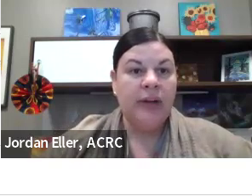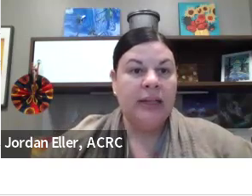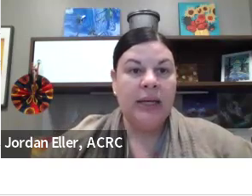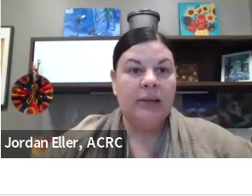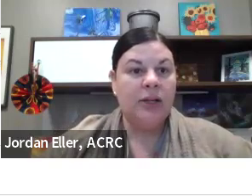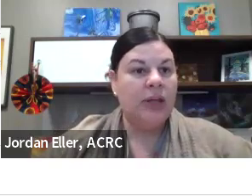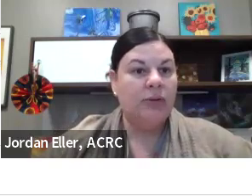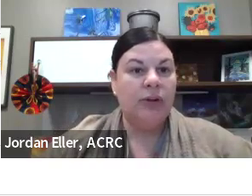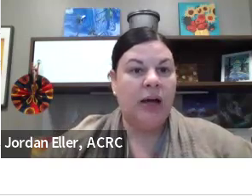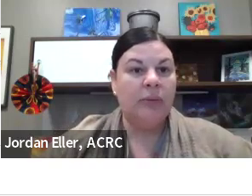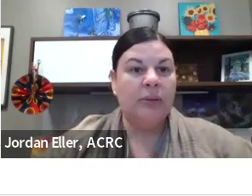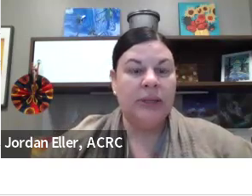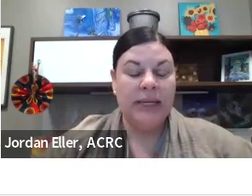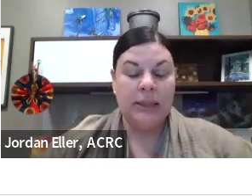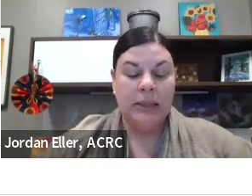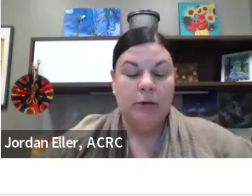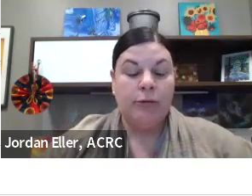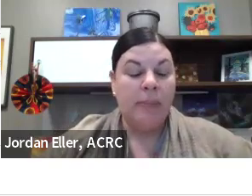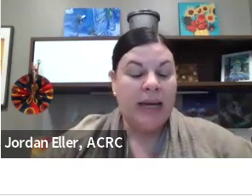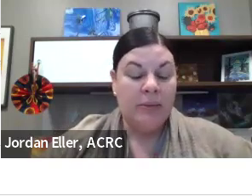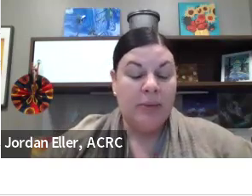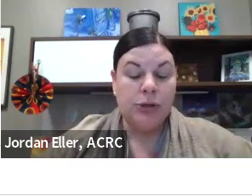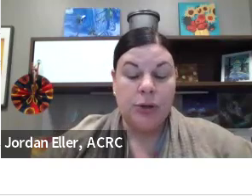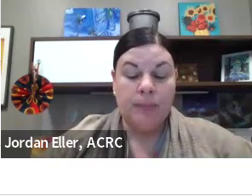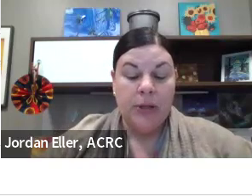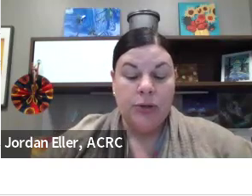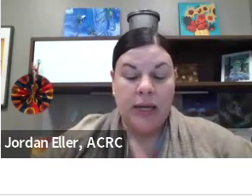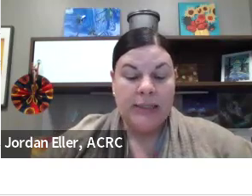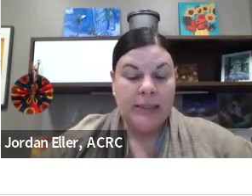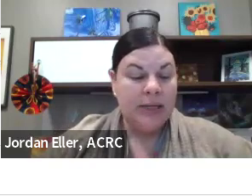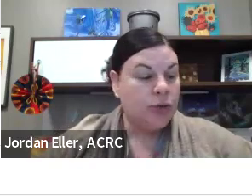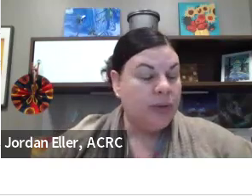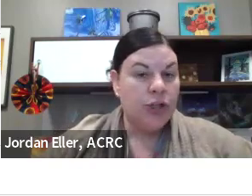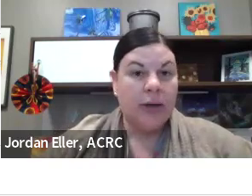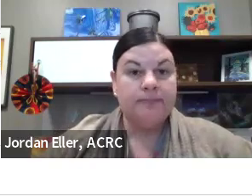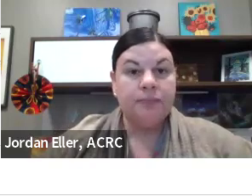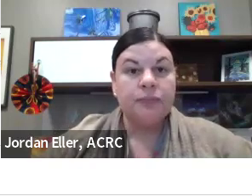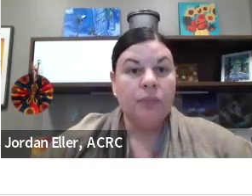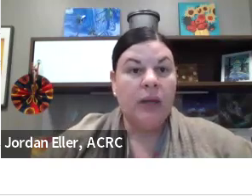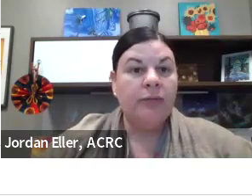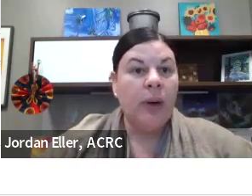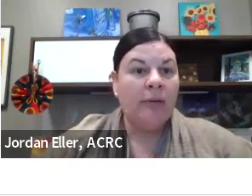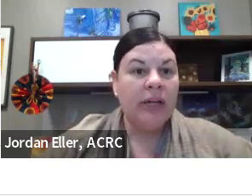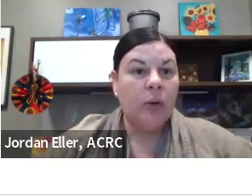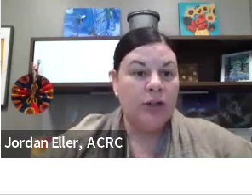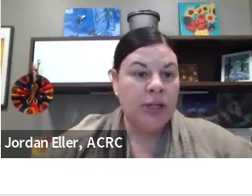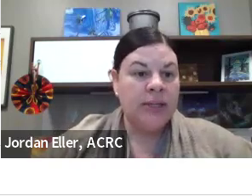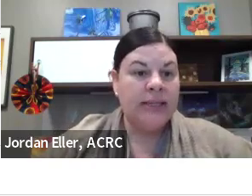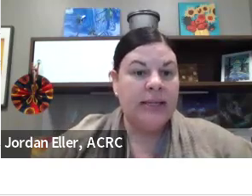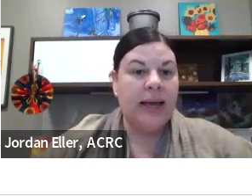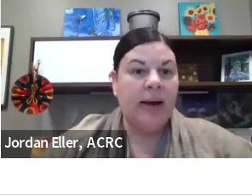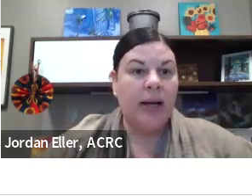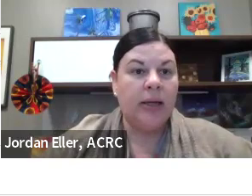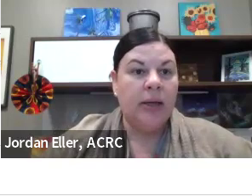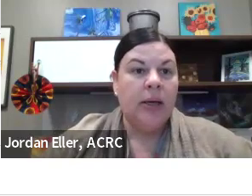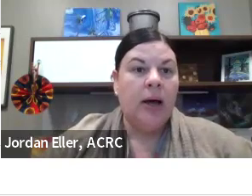emailed survey link that you then complete from that email. So do not hesitate to reach out if you have any questions. And I